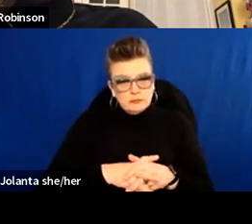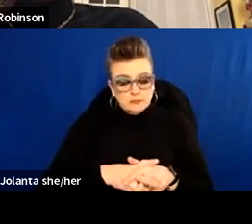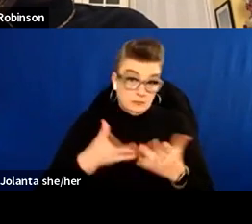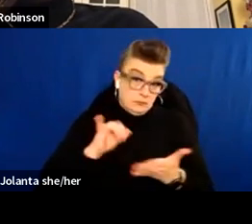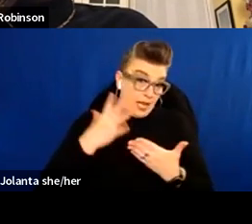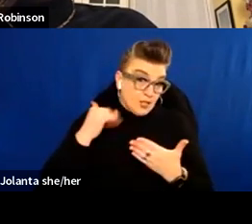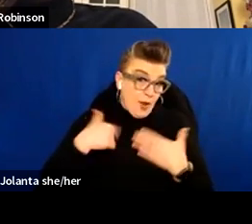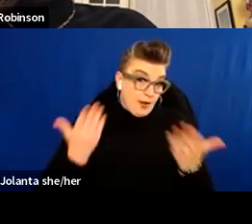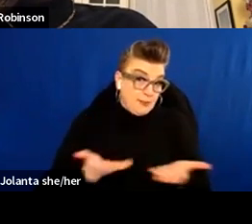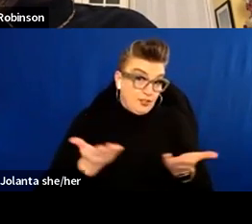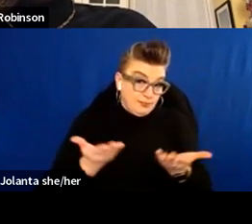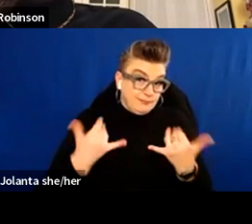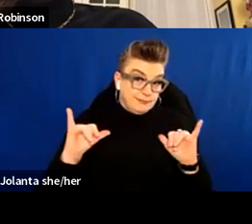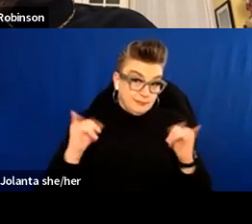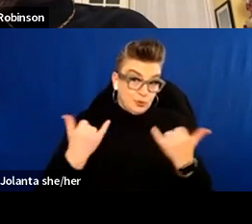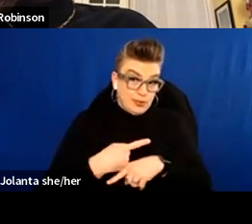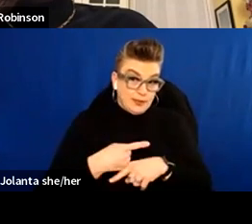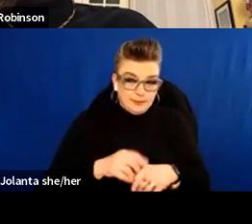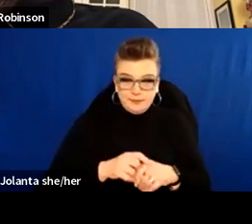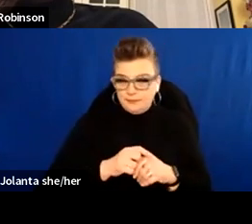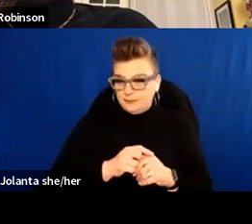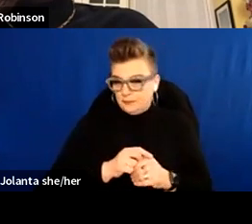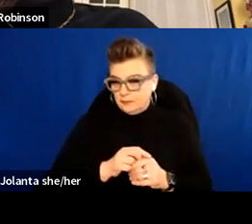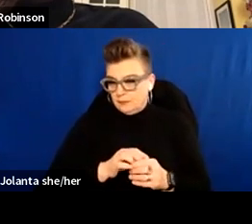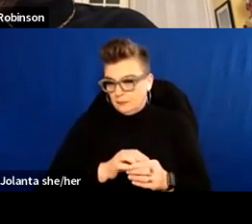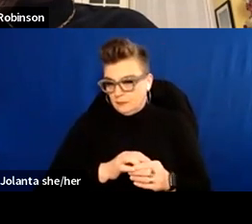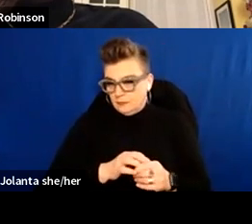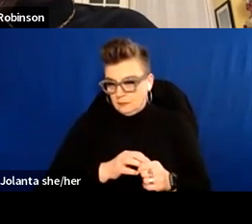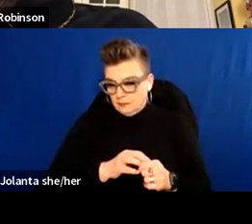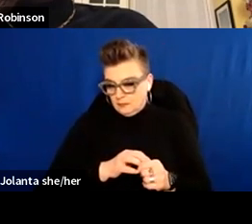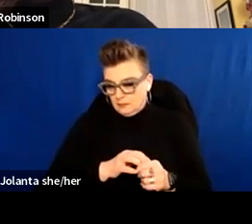that is why i'm standing here today so you know